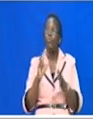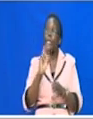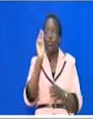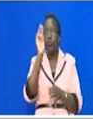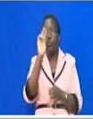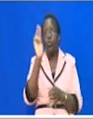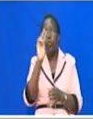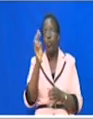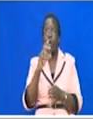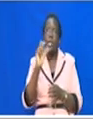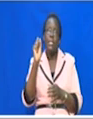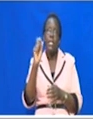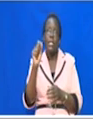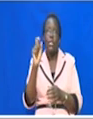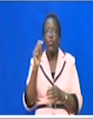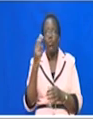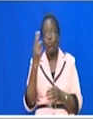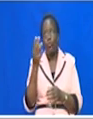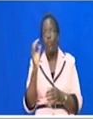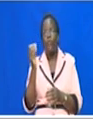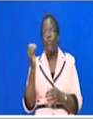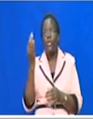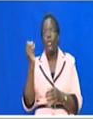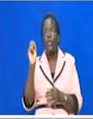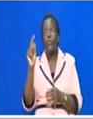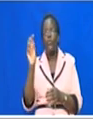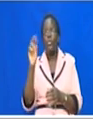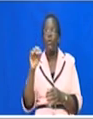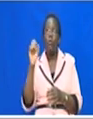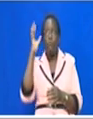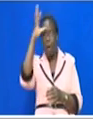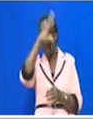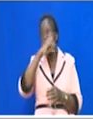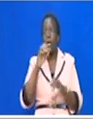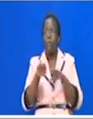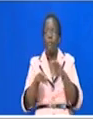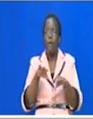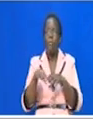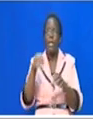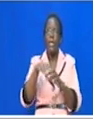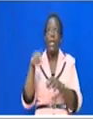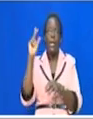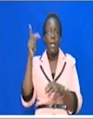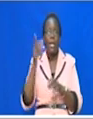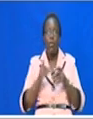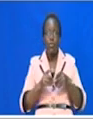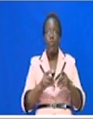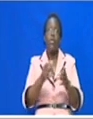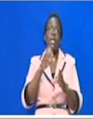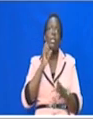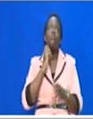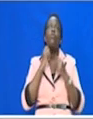at state 2 features of African farming in Kenya during the colonial